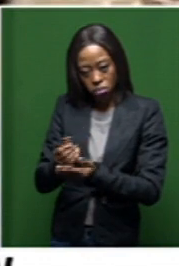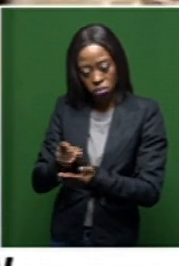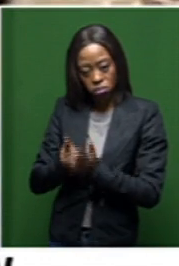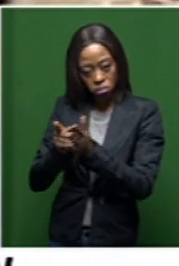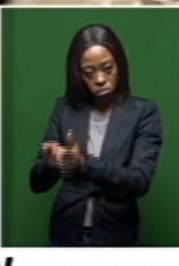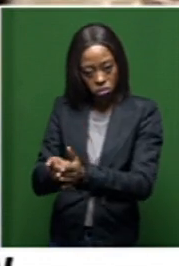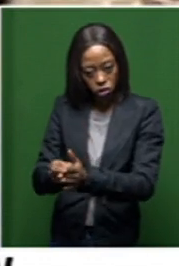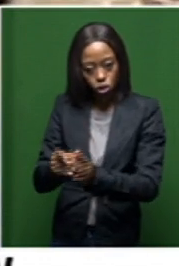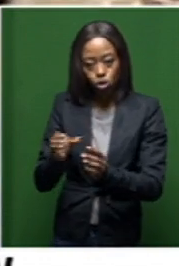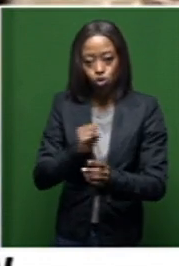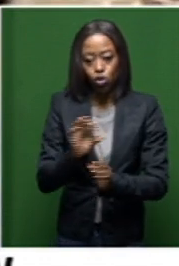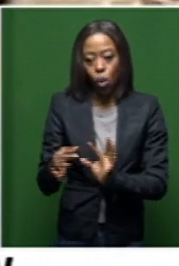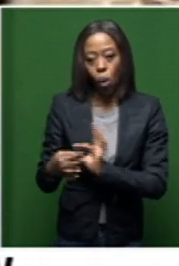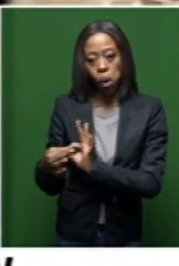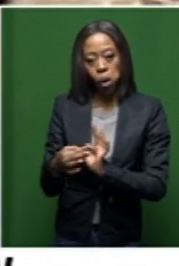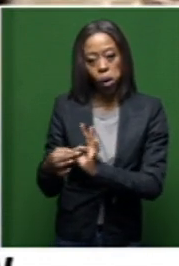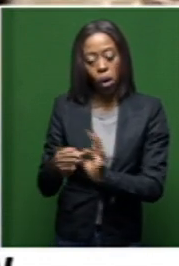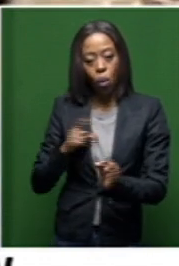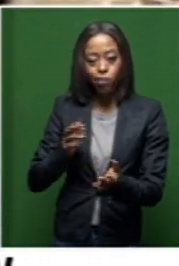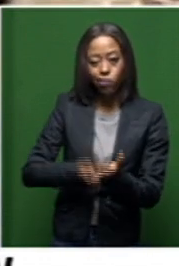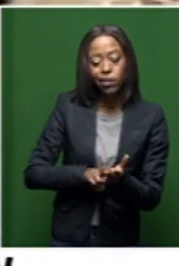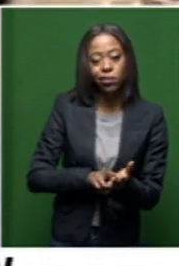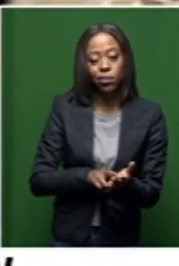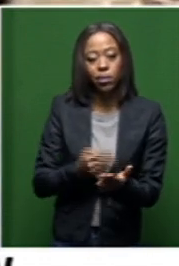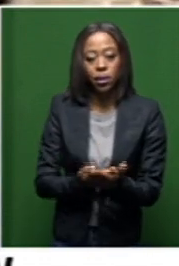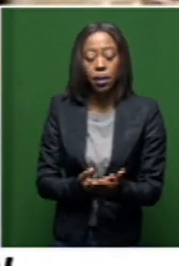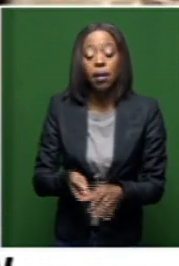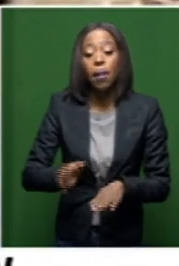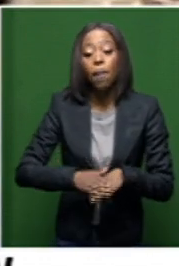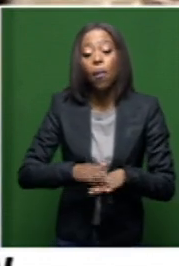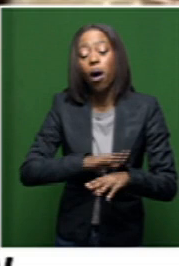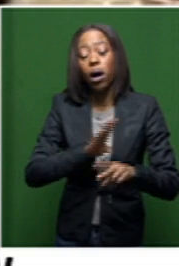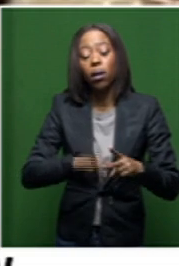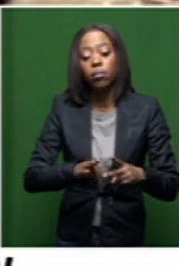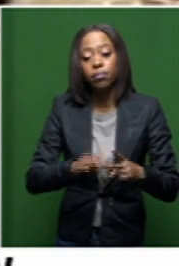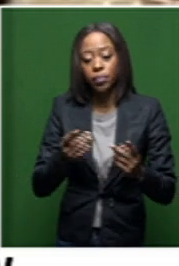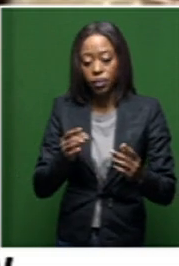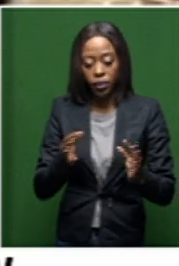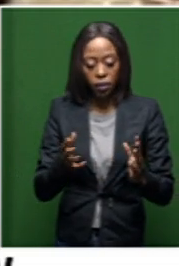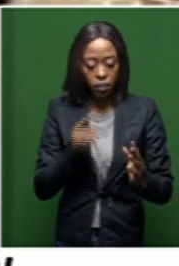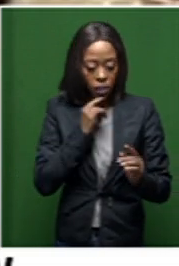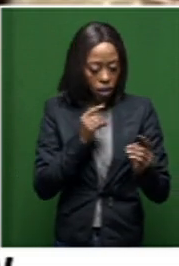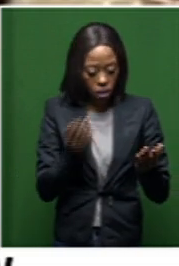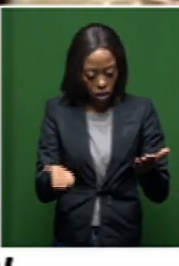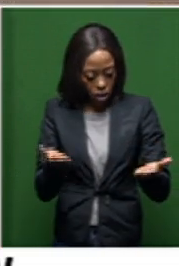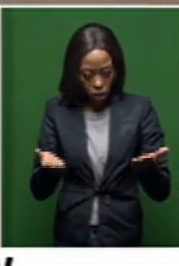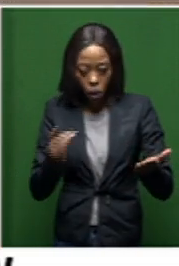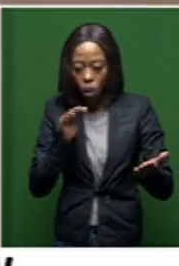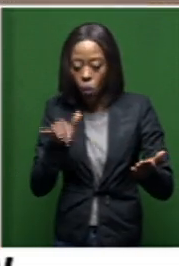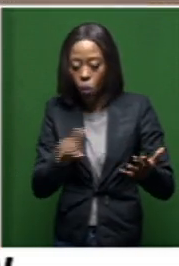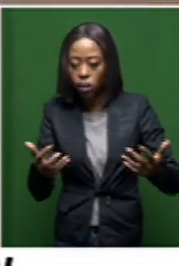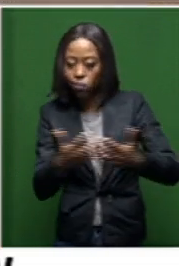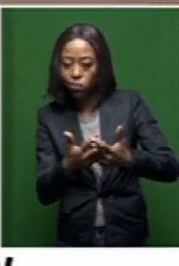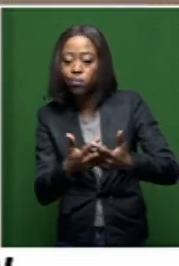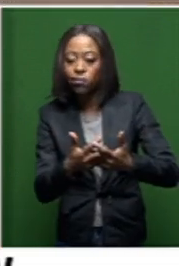with our medical partners in order to get our donors signed up. Further that, the matched donor will undergo a